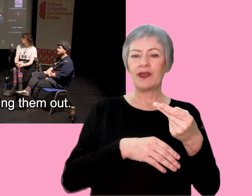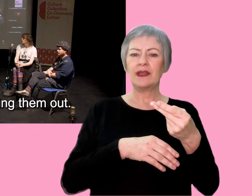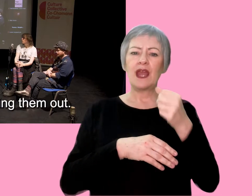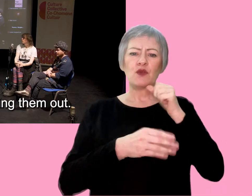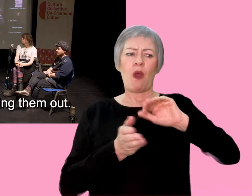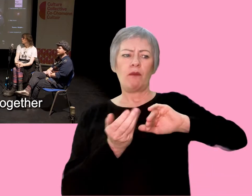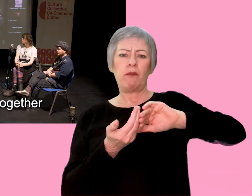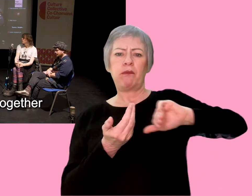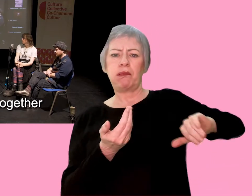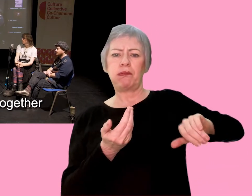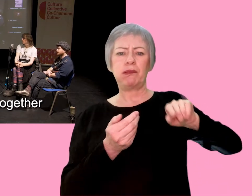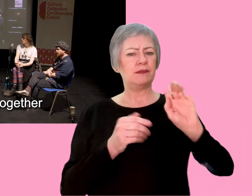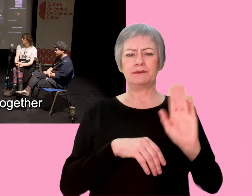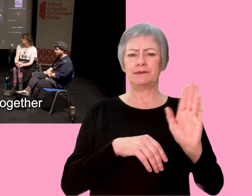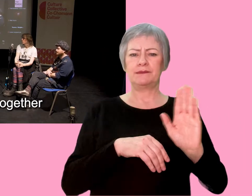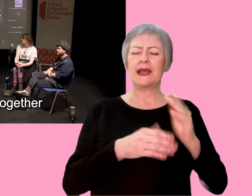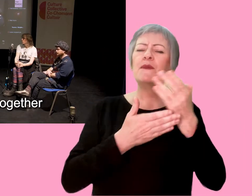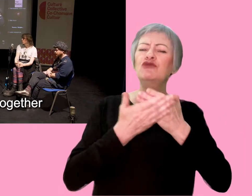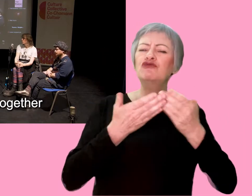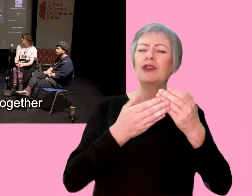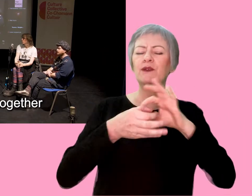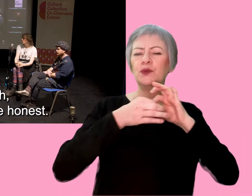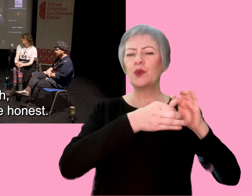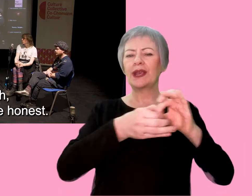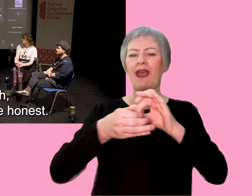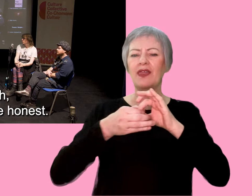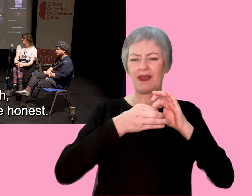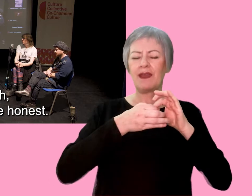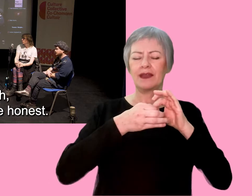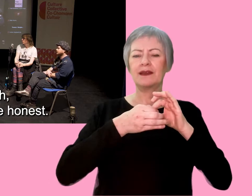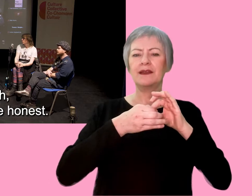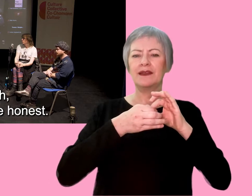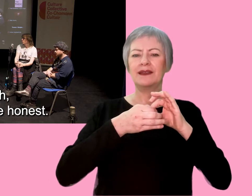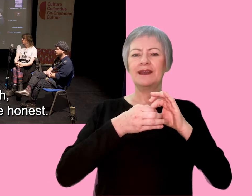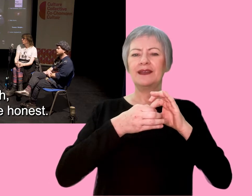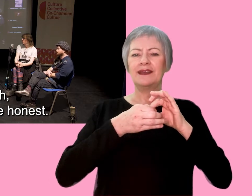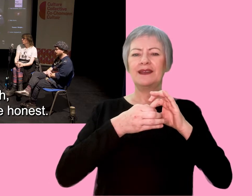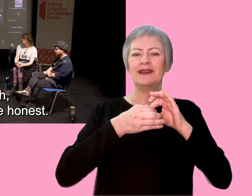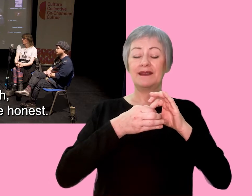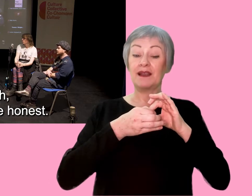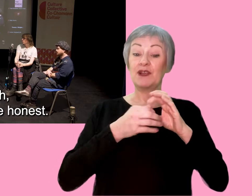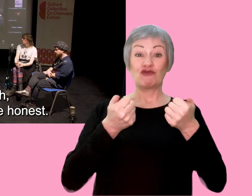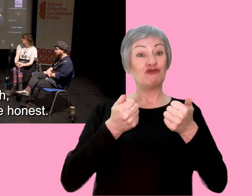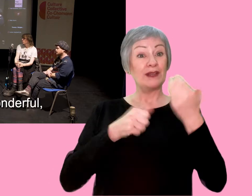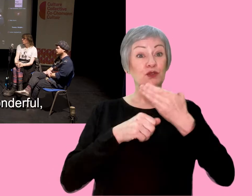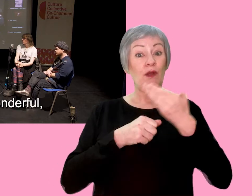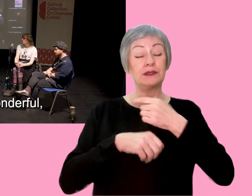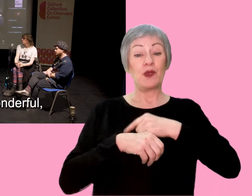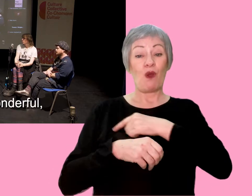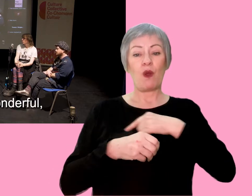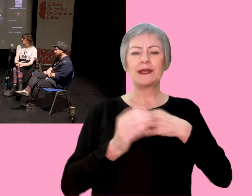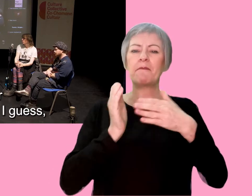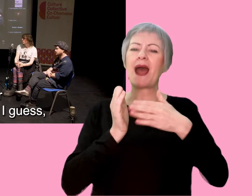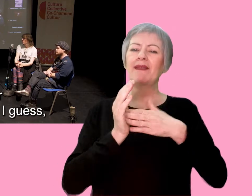of going and leaving them out because they're not speaking, it's all about sharing together. And I think, it's just a great school, to be honest. Yeah. And Malig's